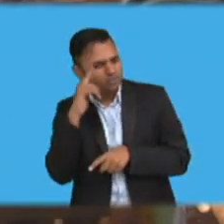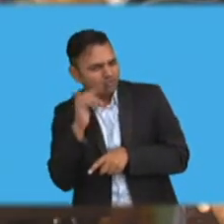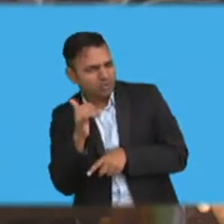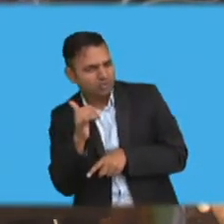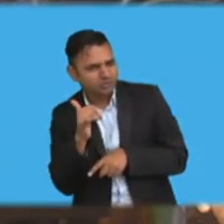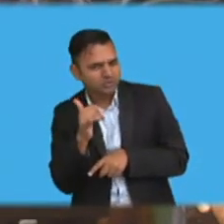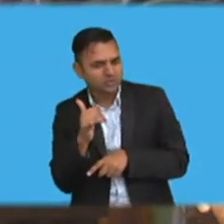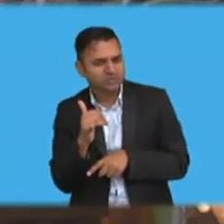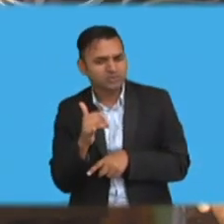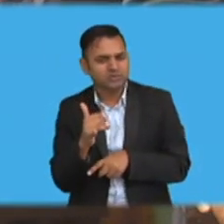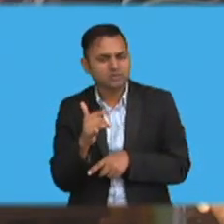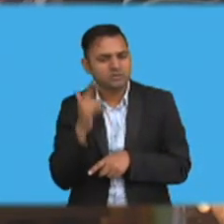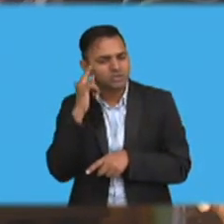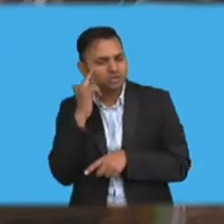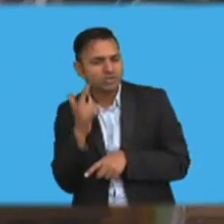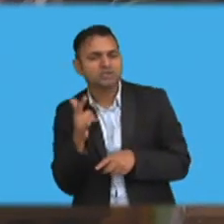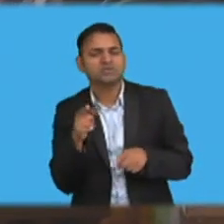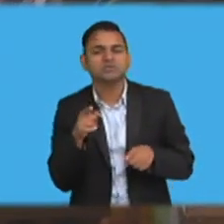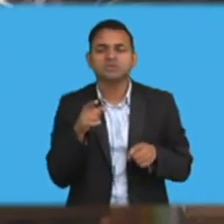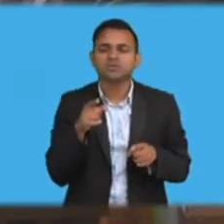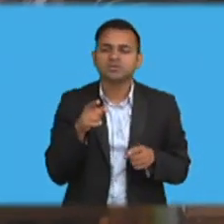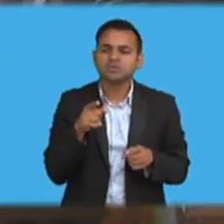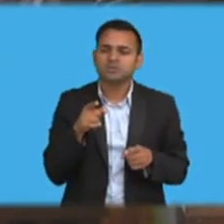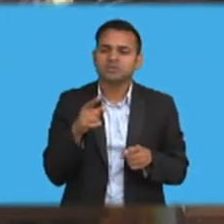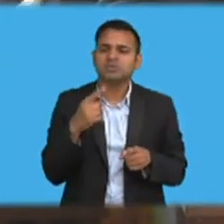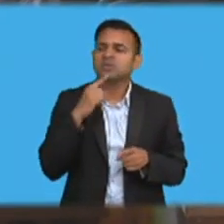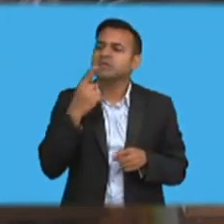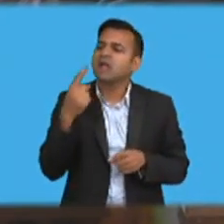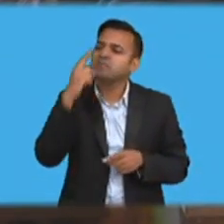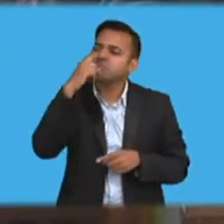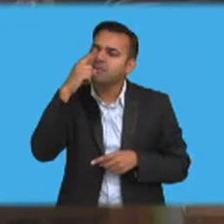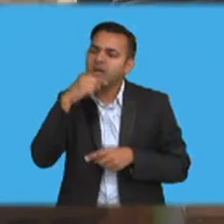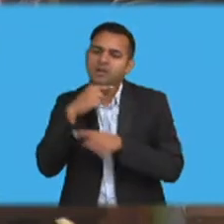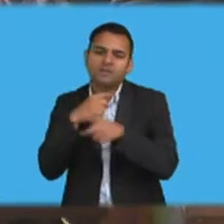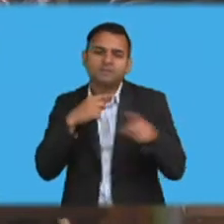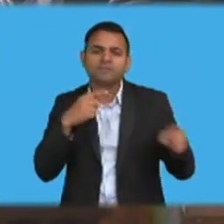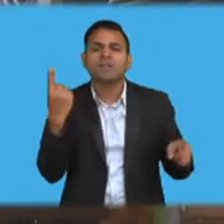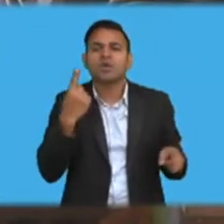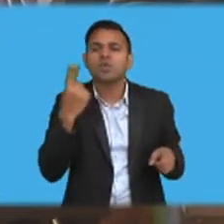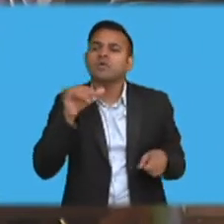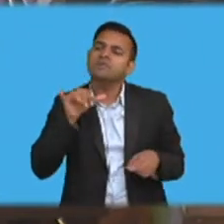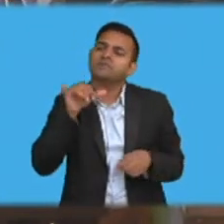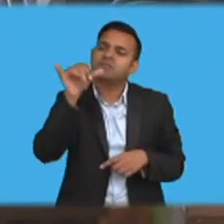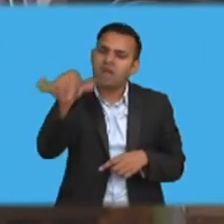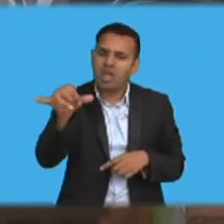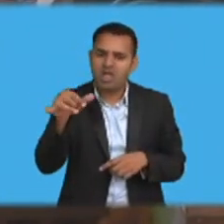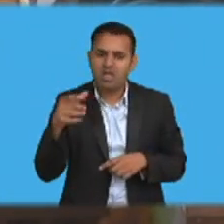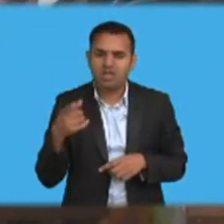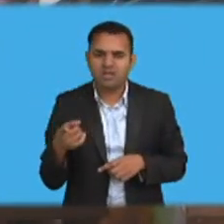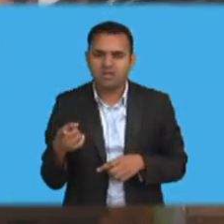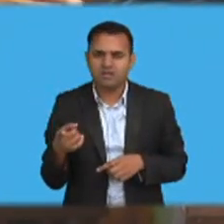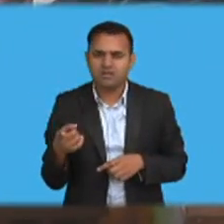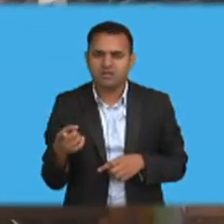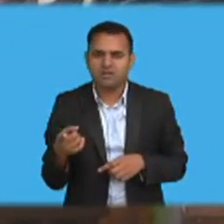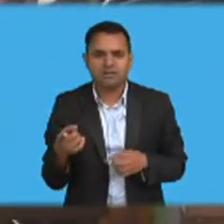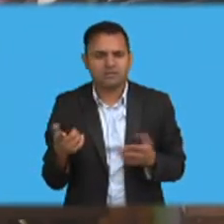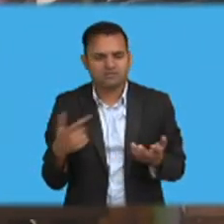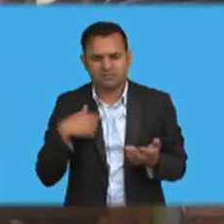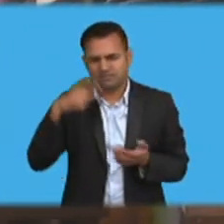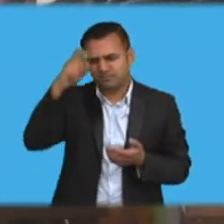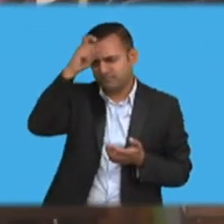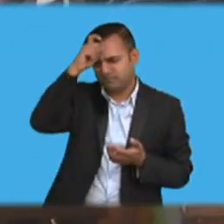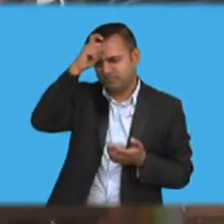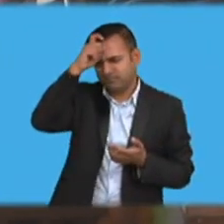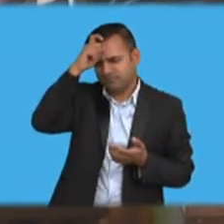to air travelers. It baffles me to think that an honorable member of this House would make such baseless and